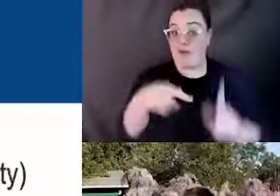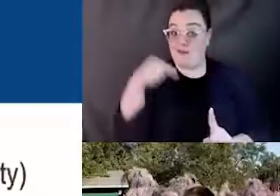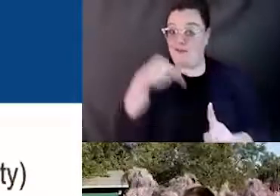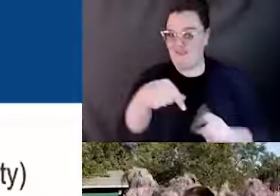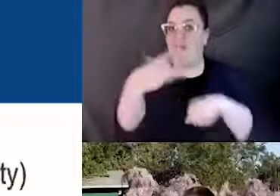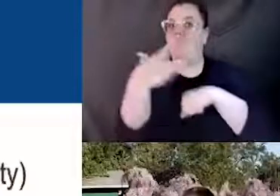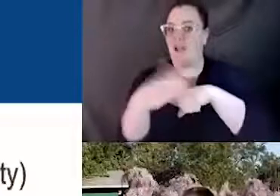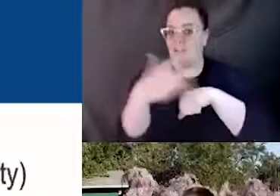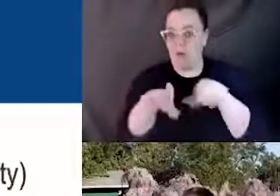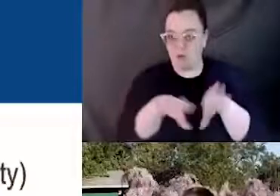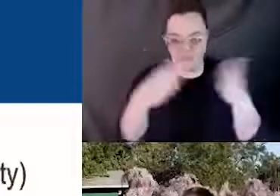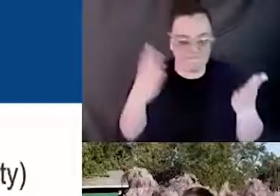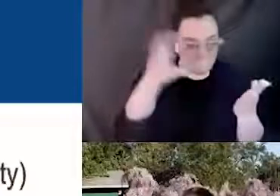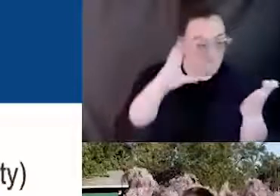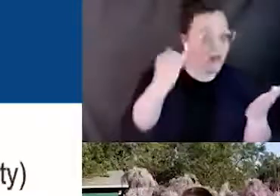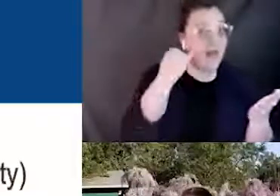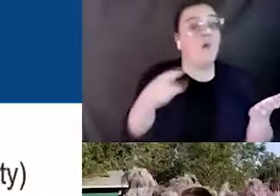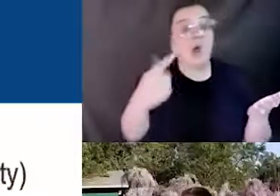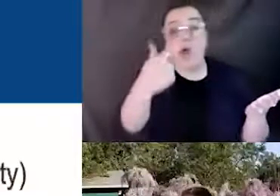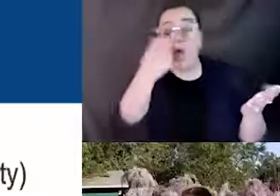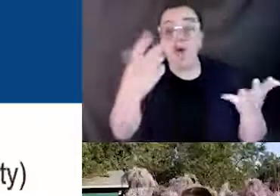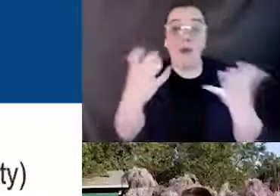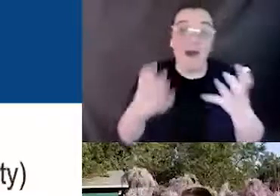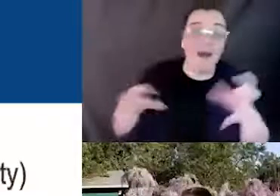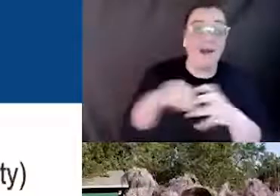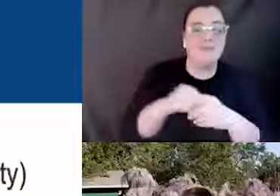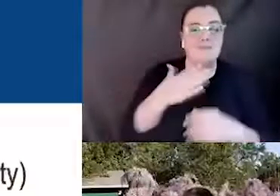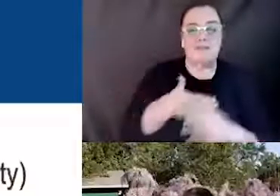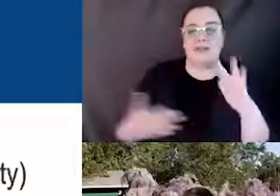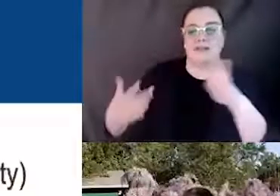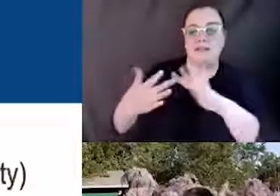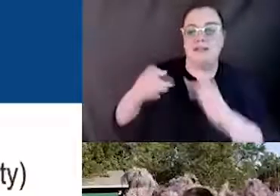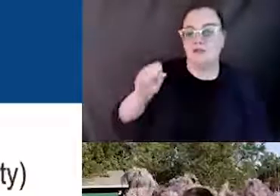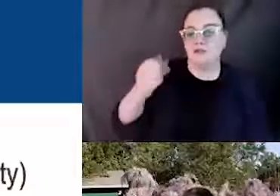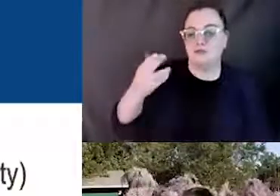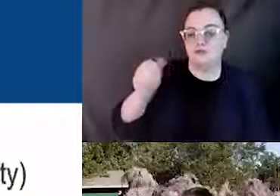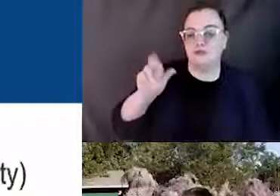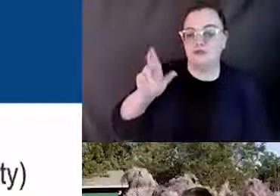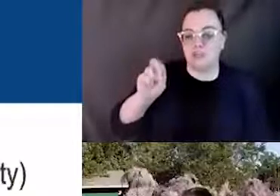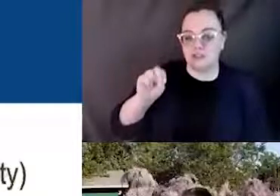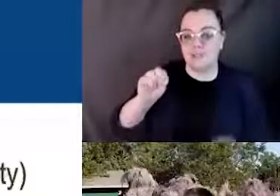in participating, please talk to Sharon and email